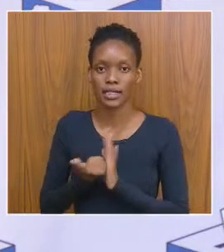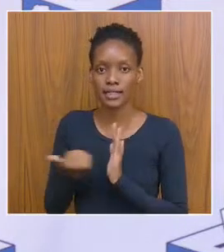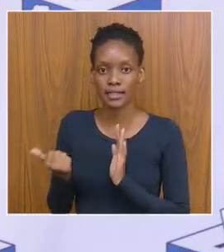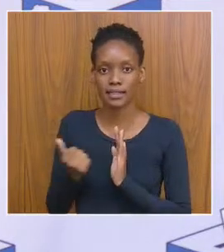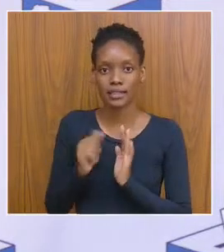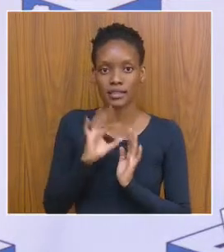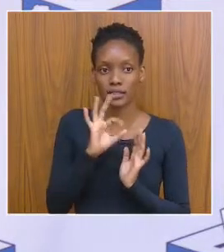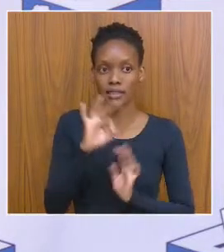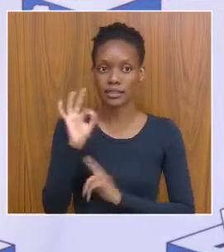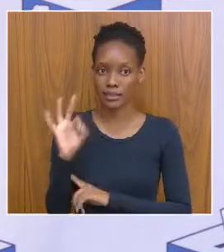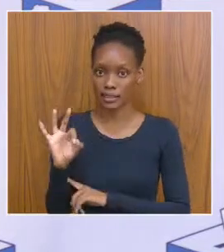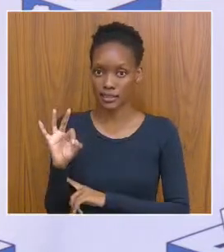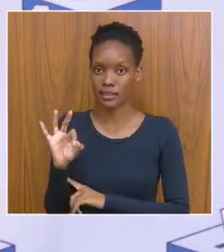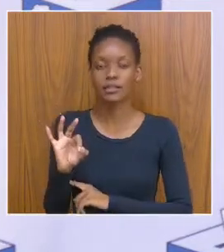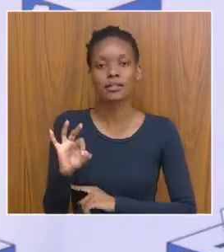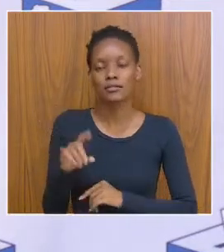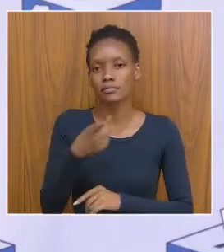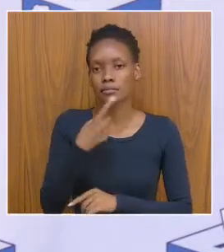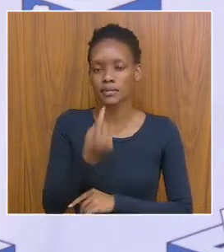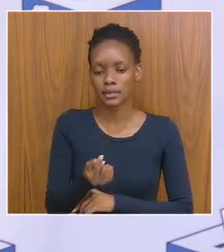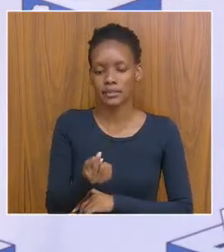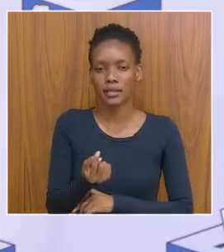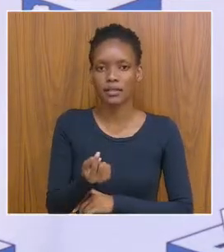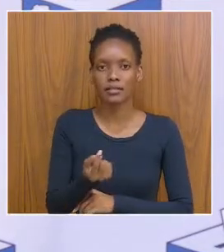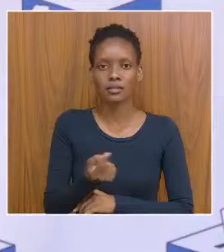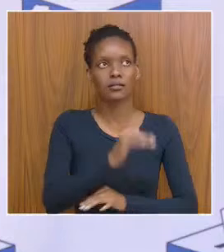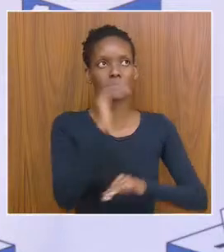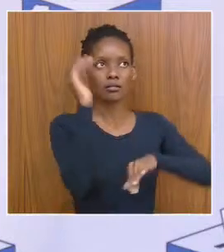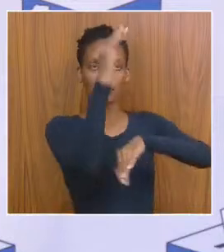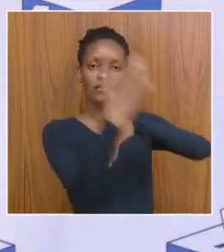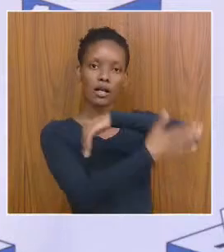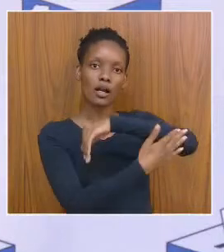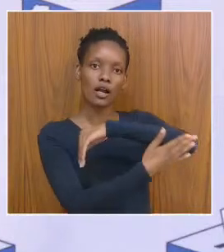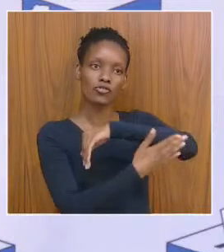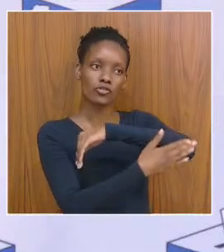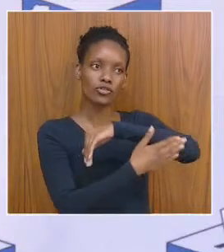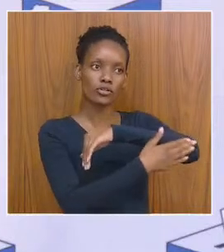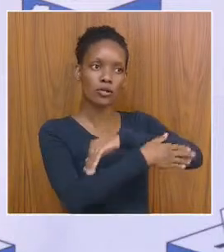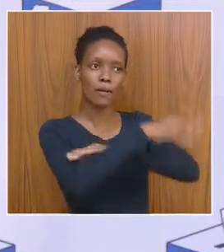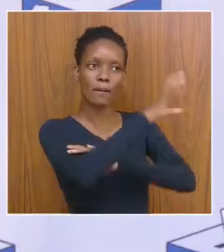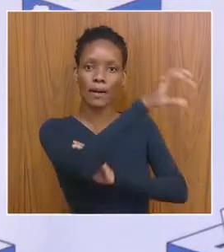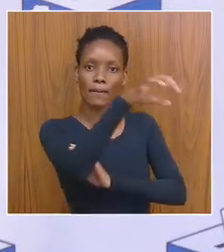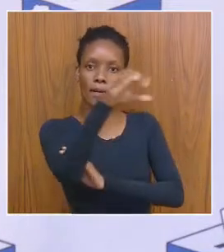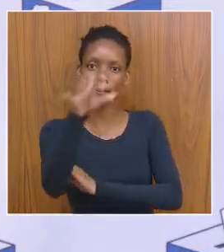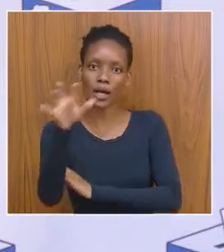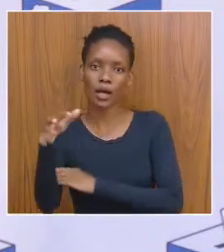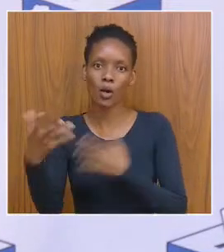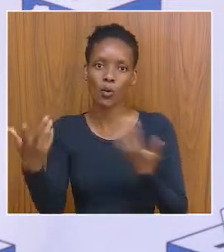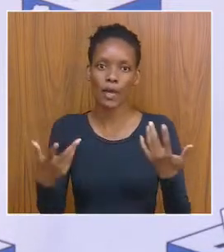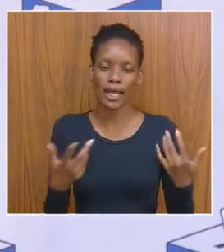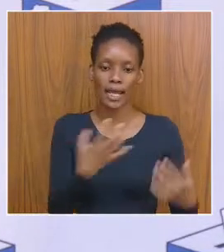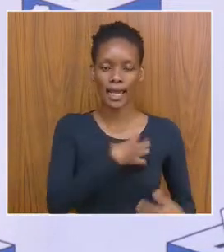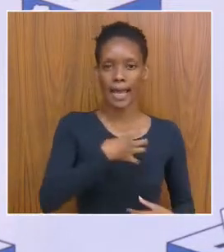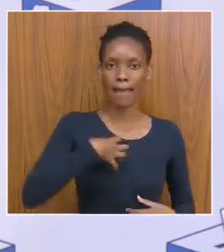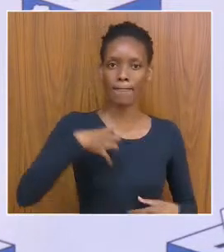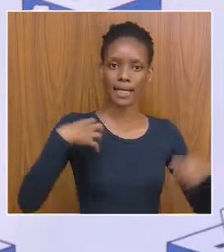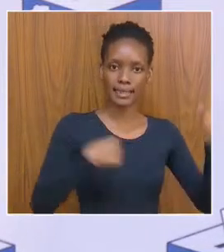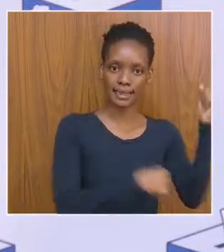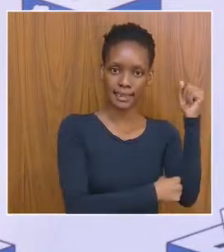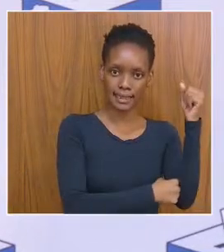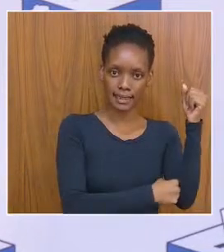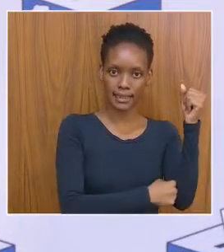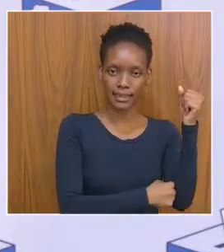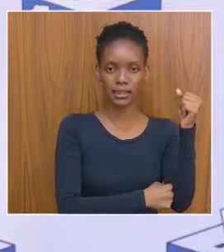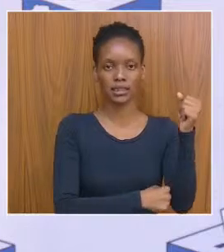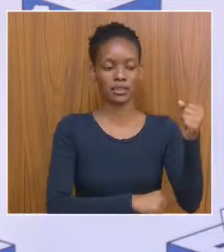Act provides that voting stations overseas are the following: embassies,